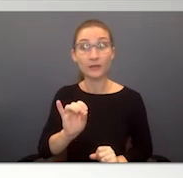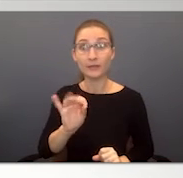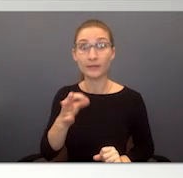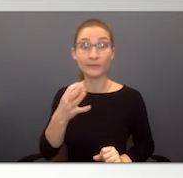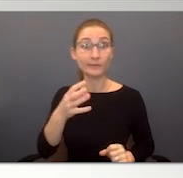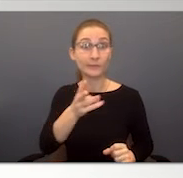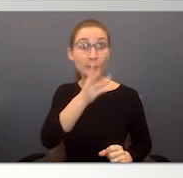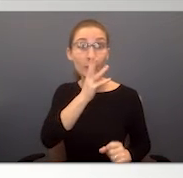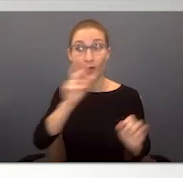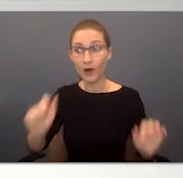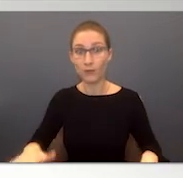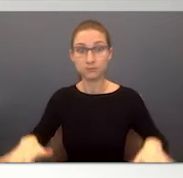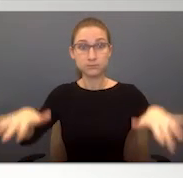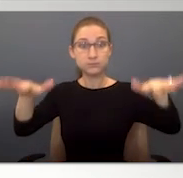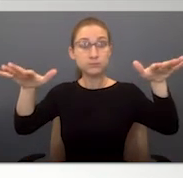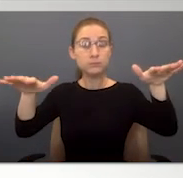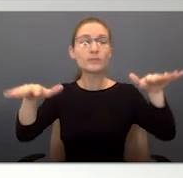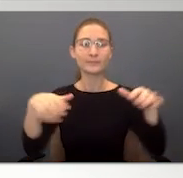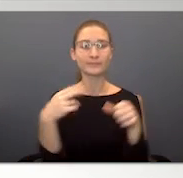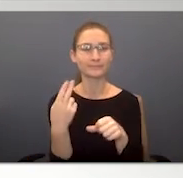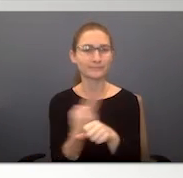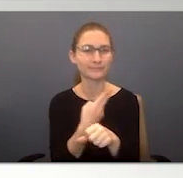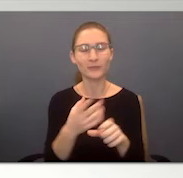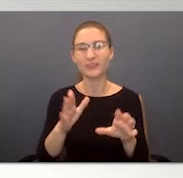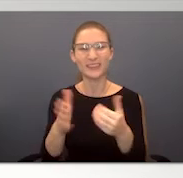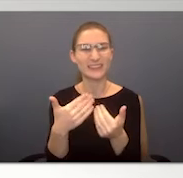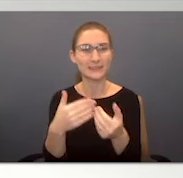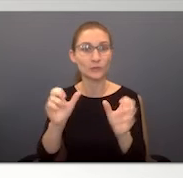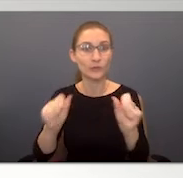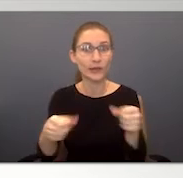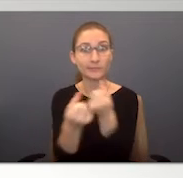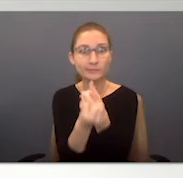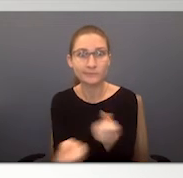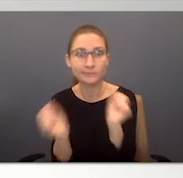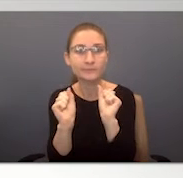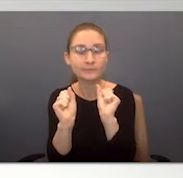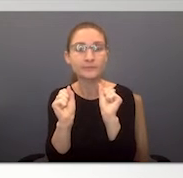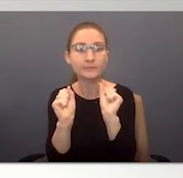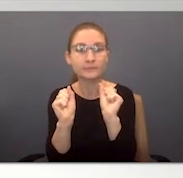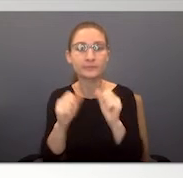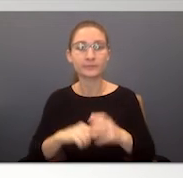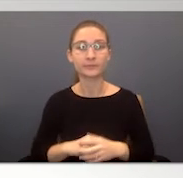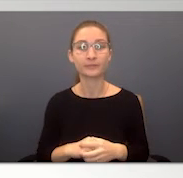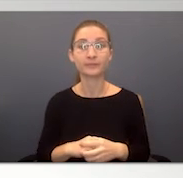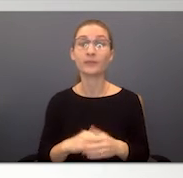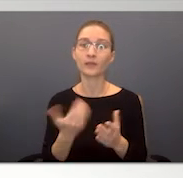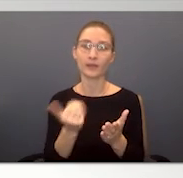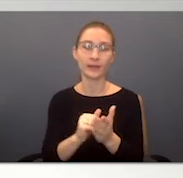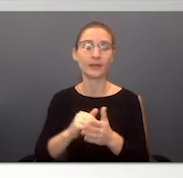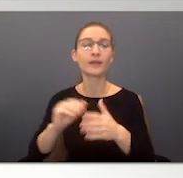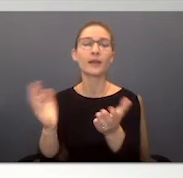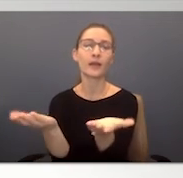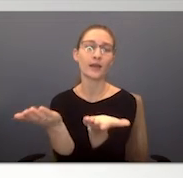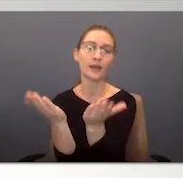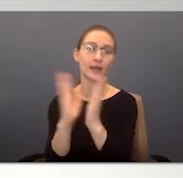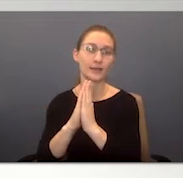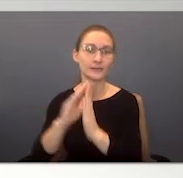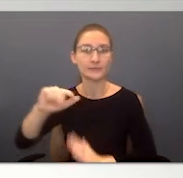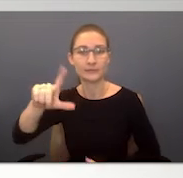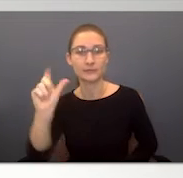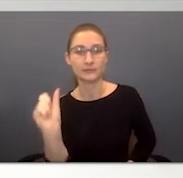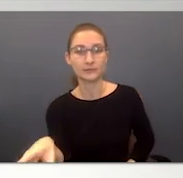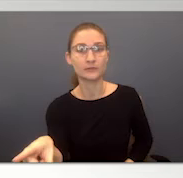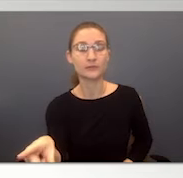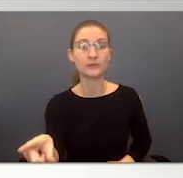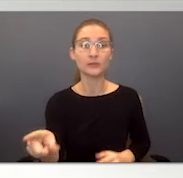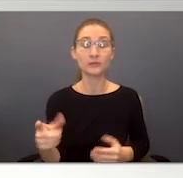how long these things are going to take. So have a good idea of how long it should take in case it's not. Again, I'm going to ask, I'm going to